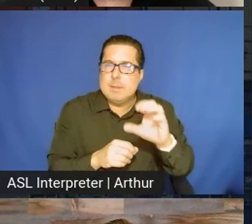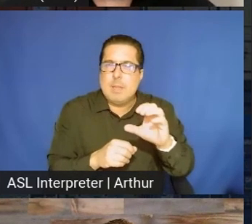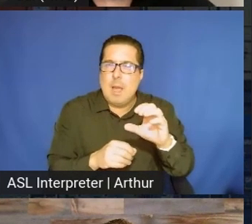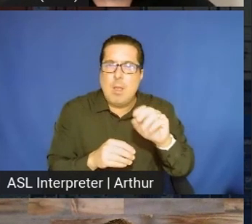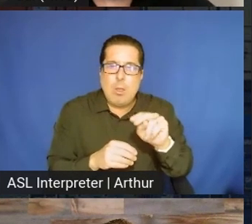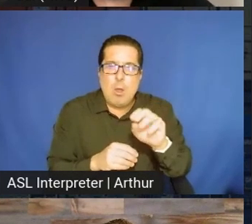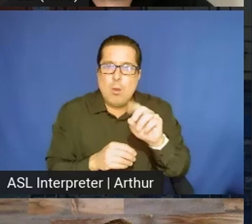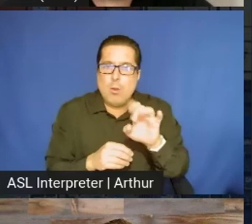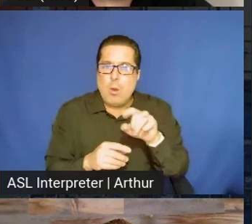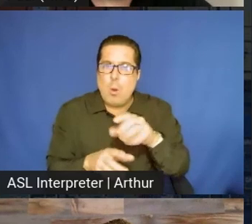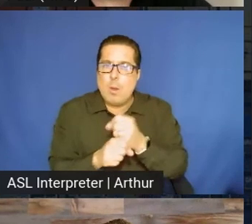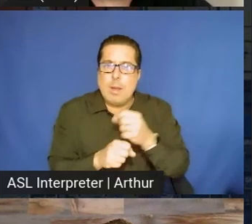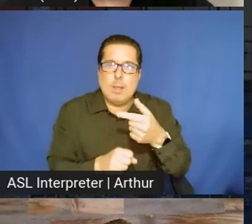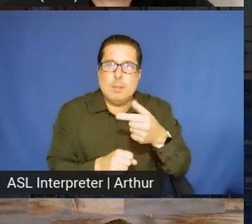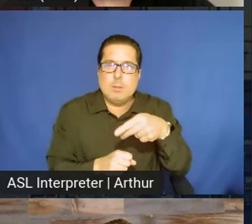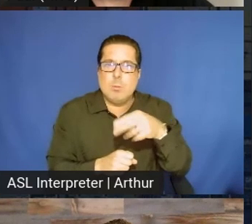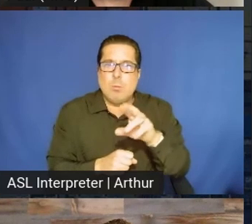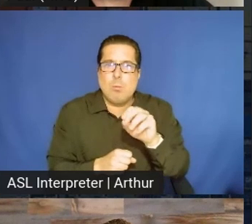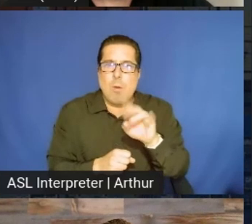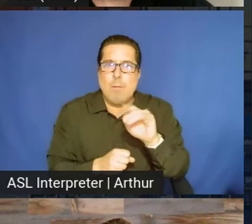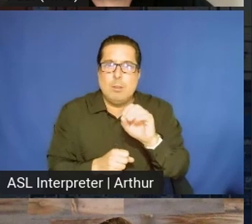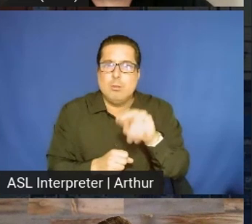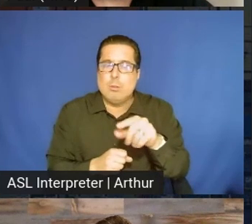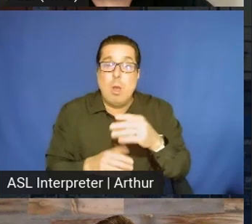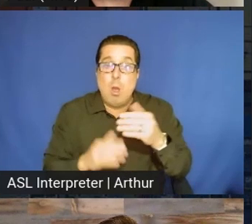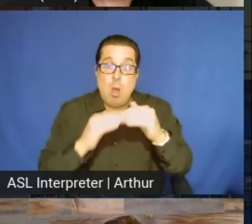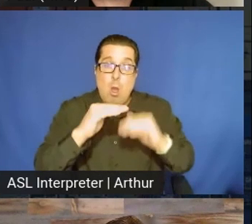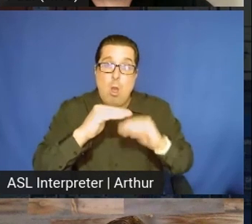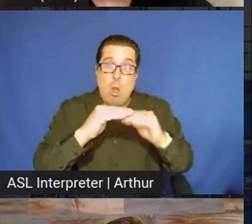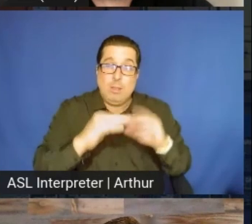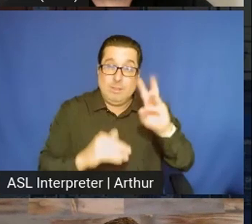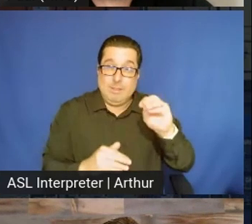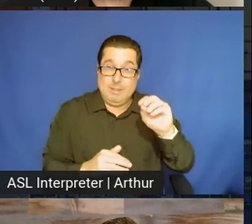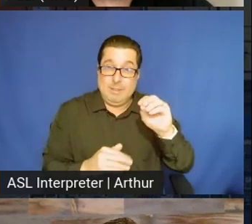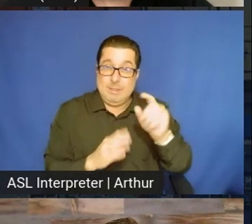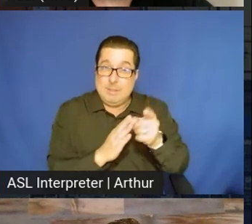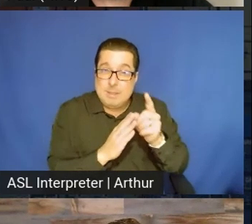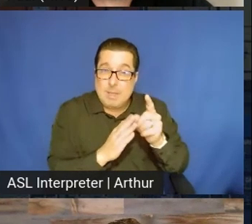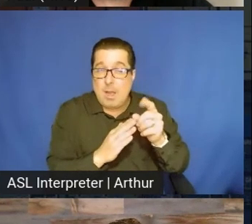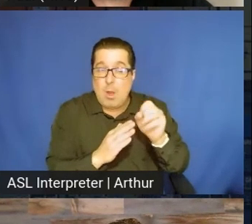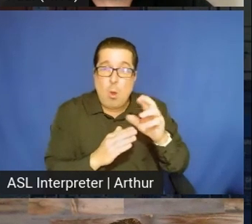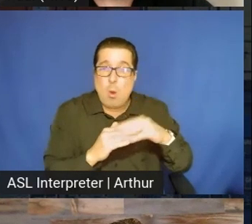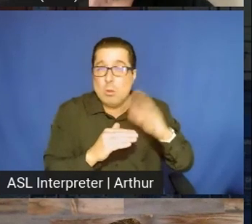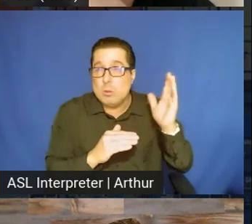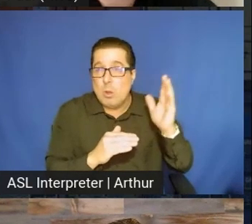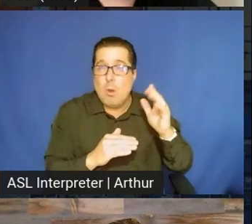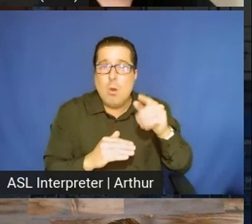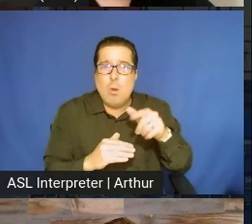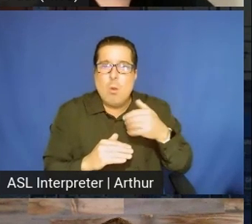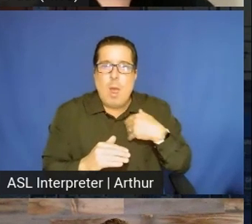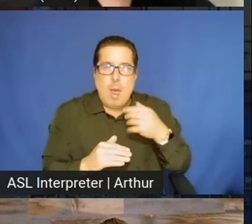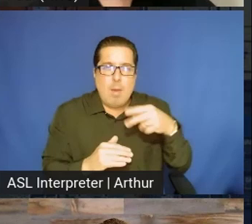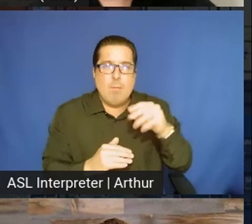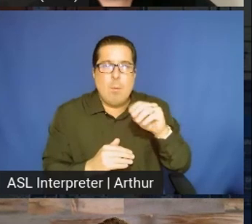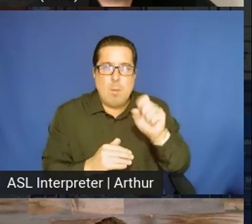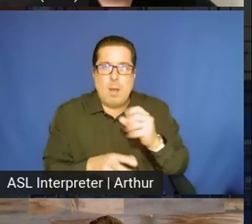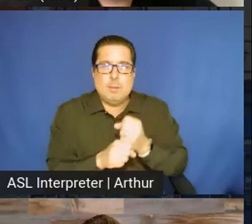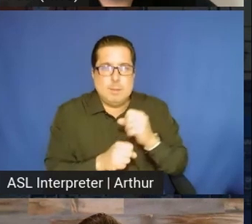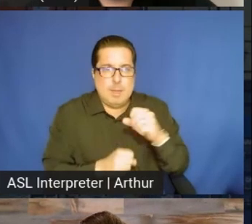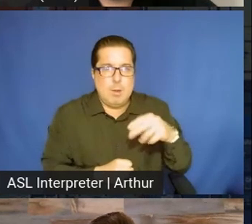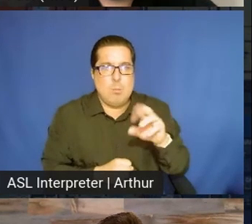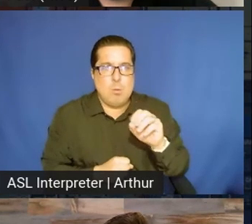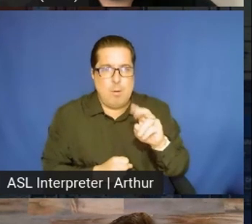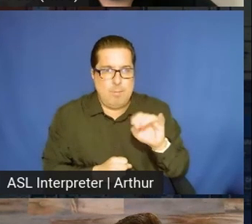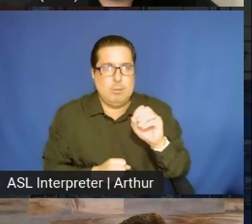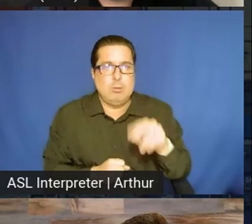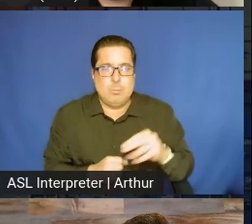then under 60 seconds or so, roughly about the same, you have the pods getting provisioned. So